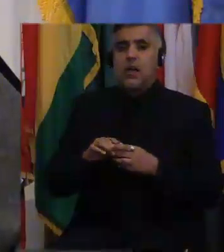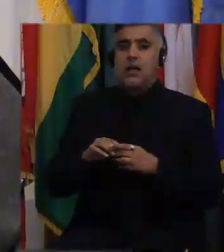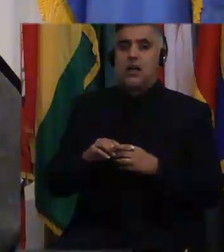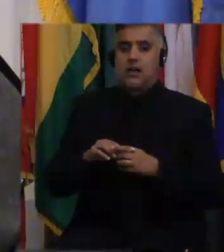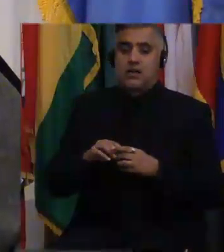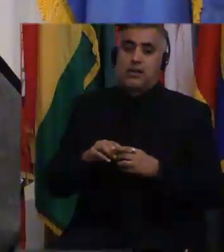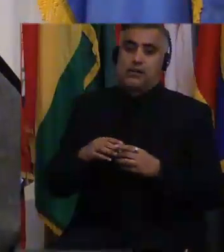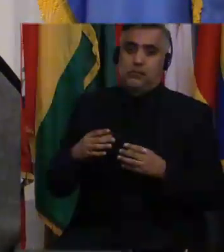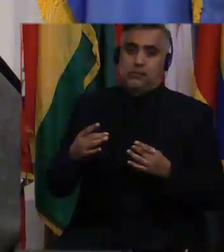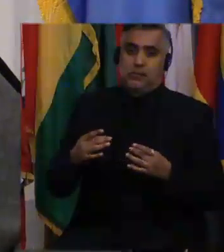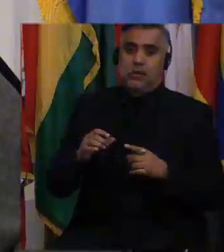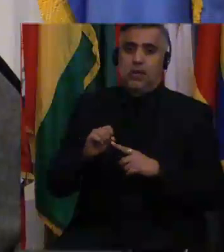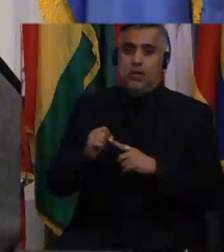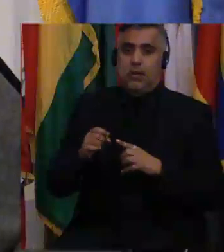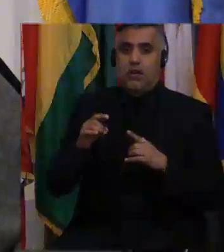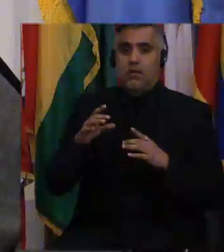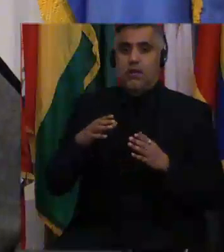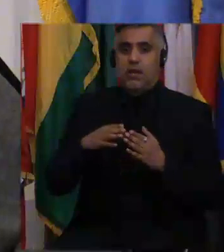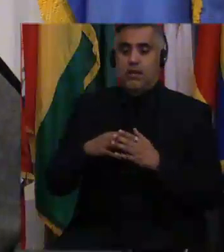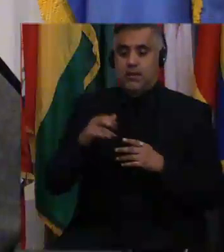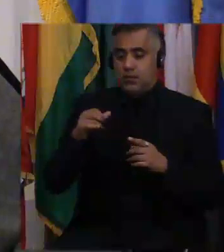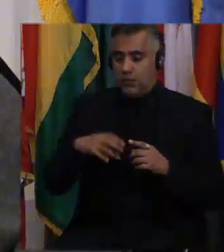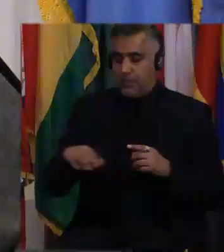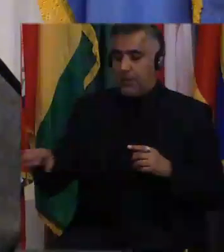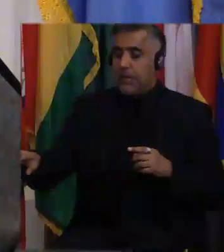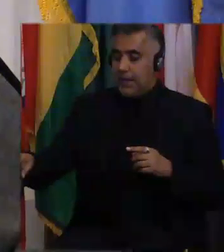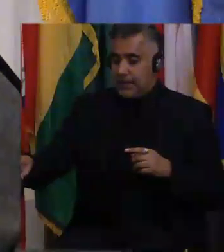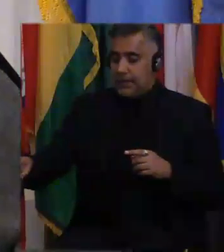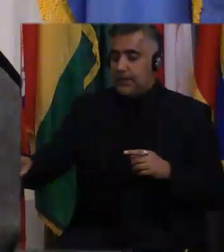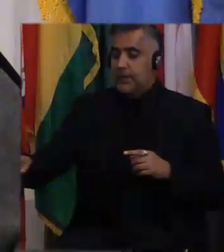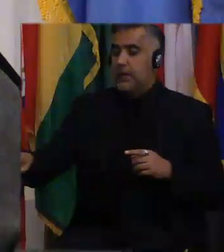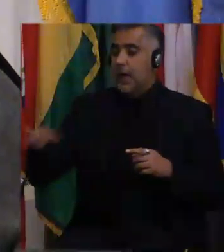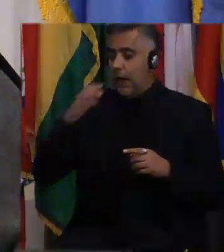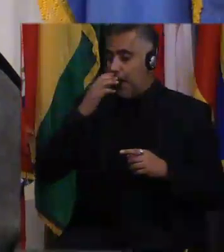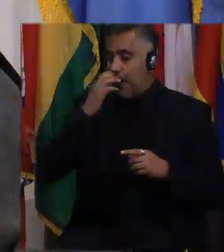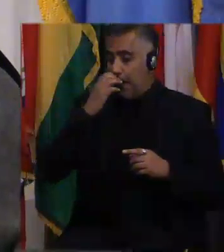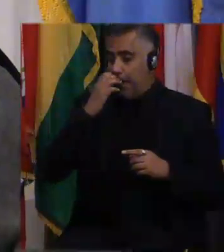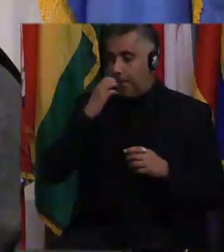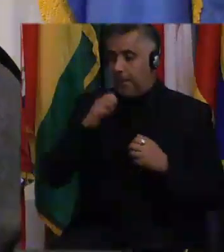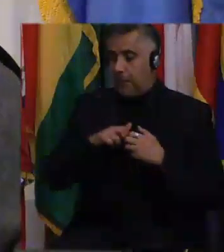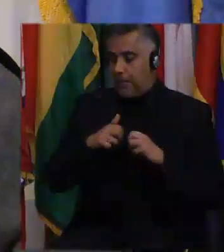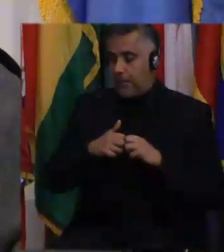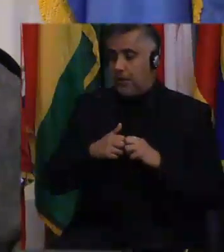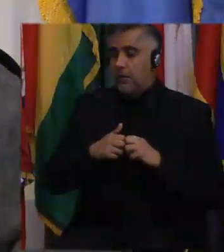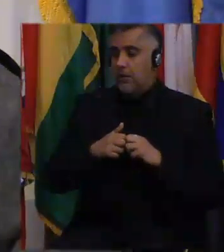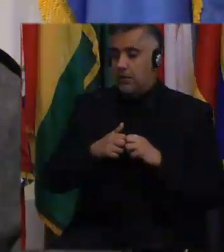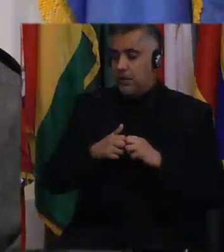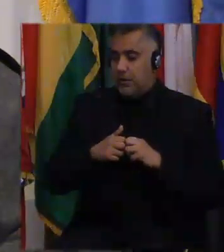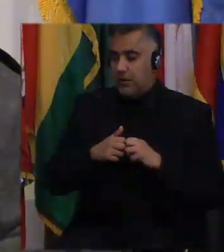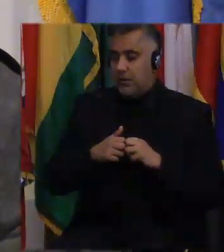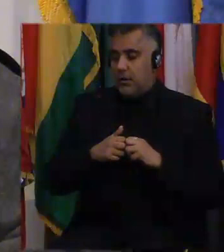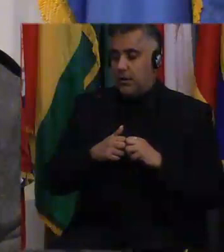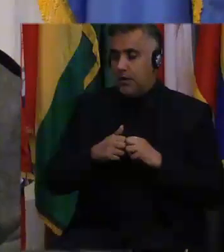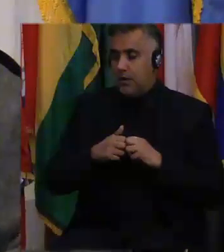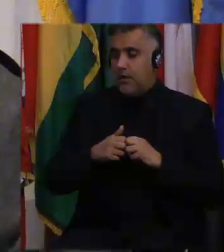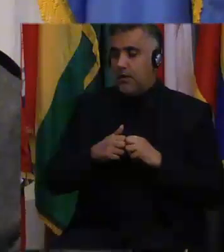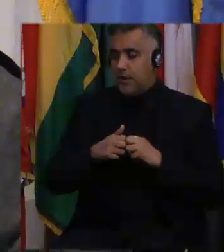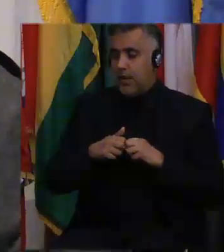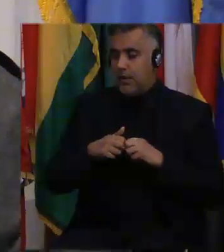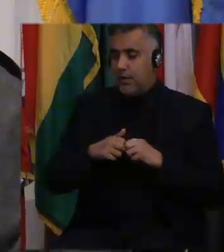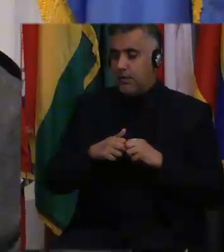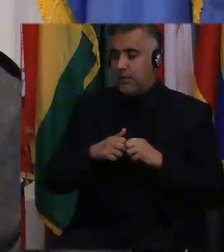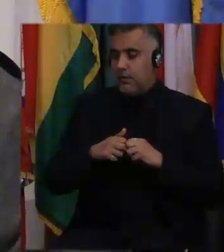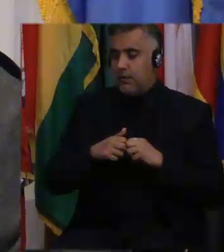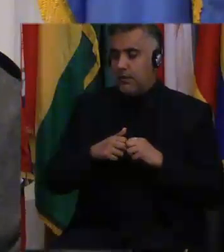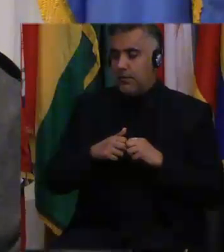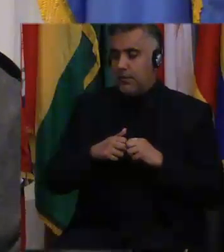aggravated area where violence against women is a problem. It is also connected very closely with the lack